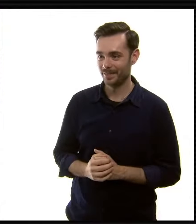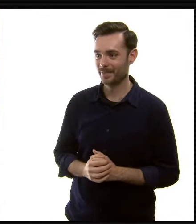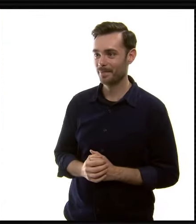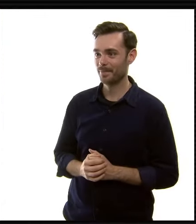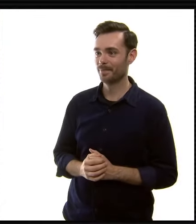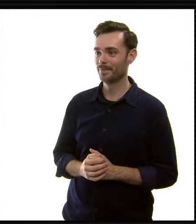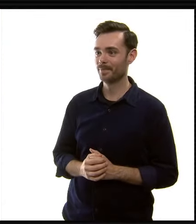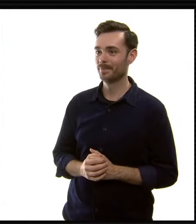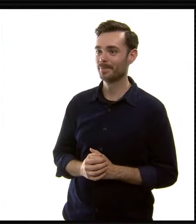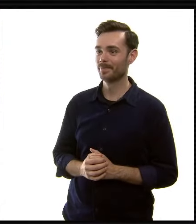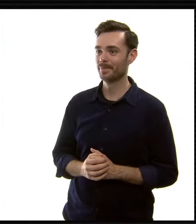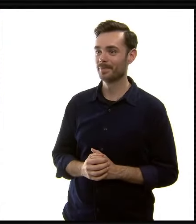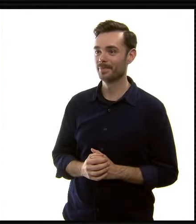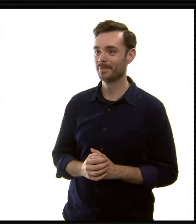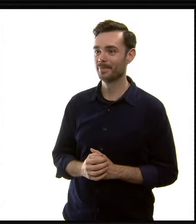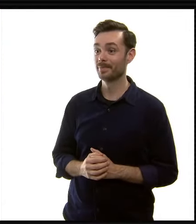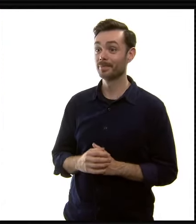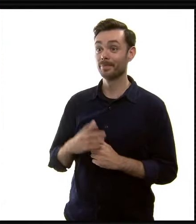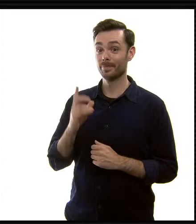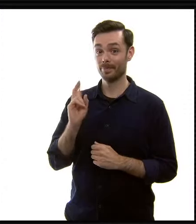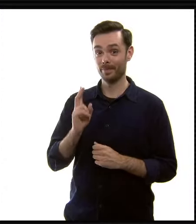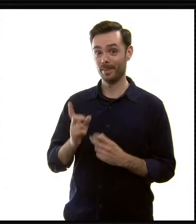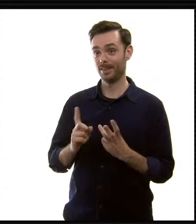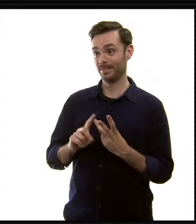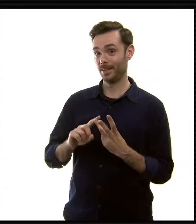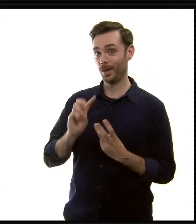part of the multiverse comes this question.